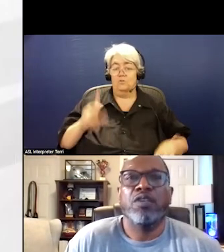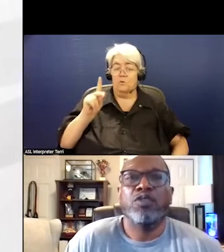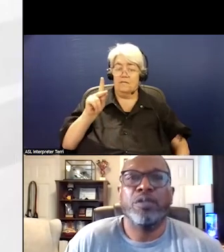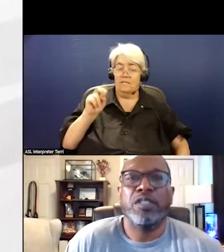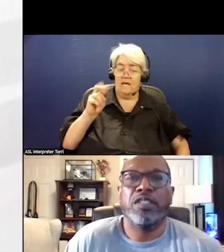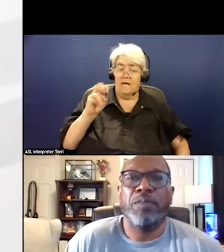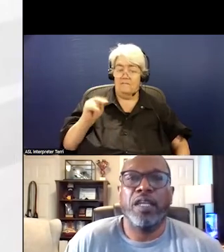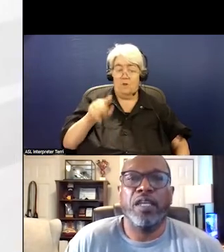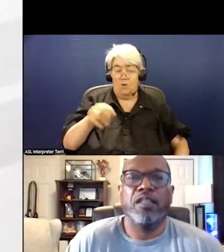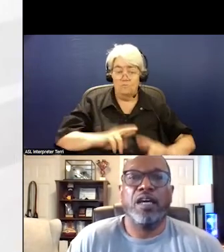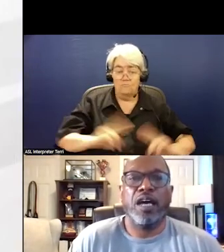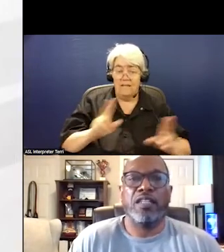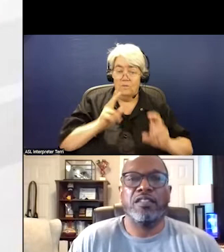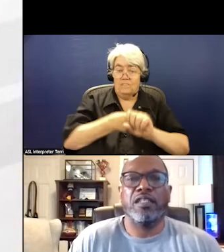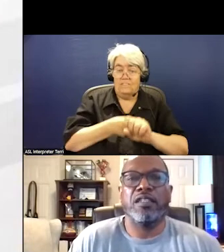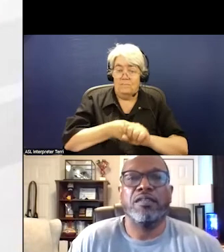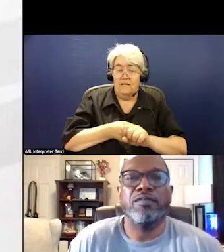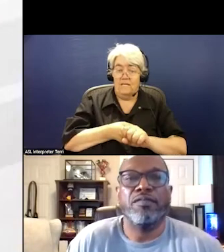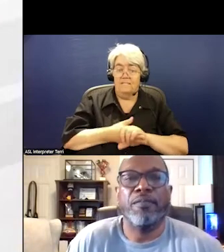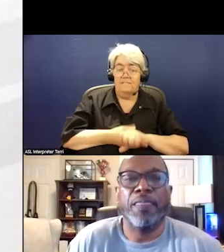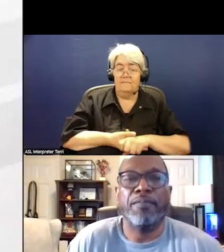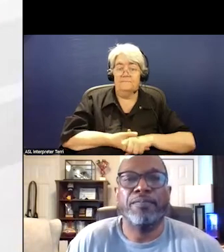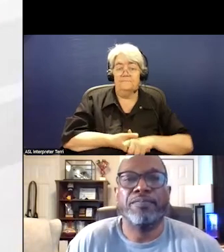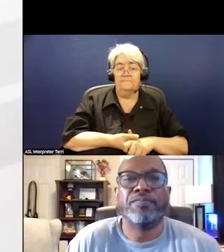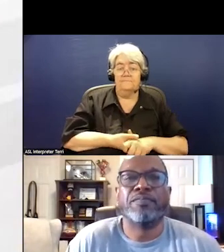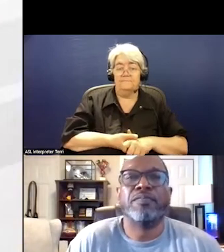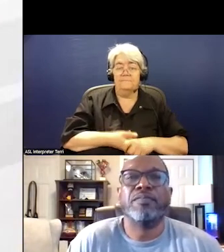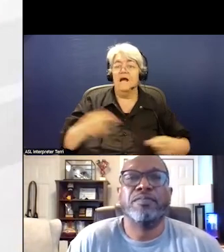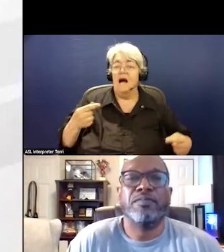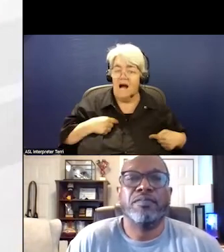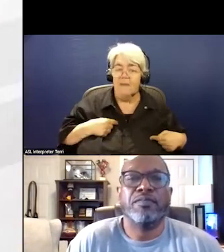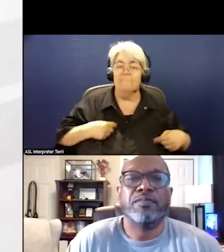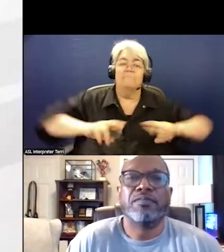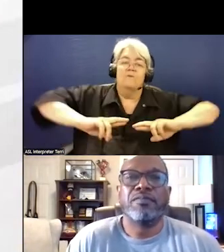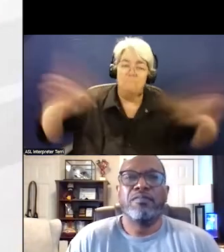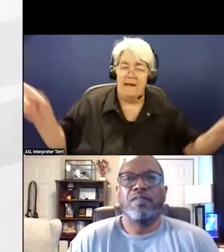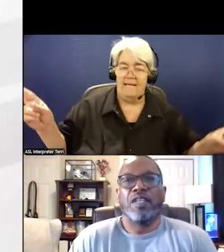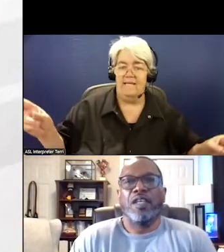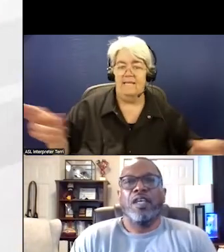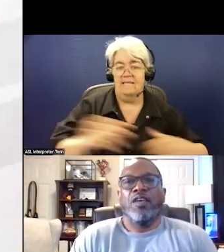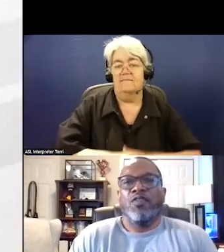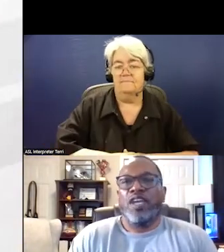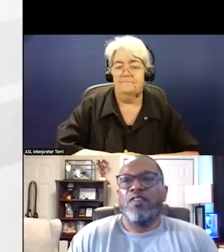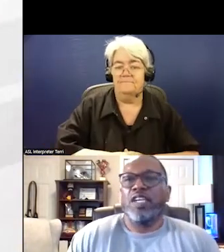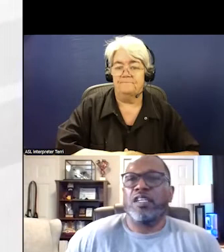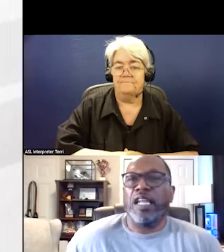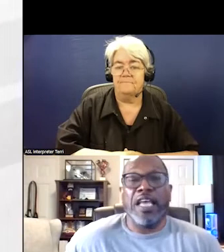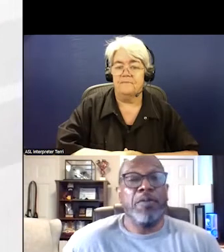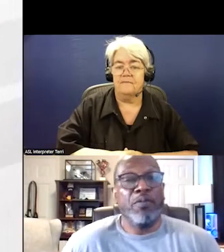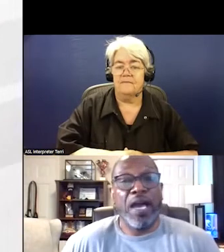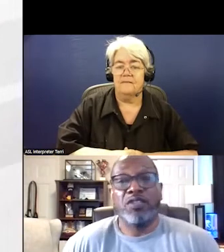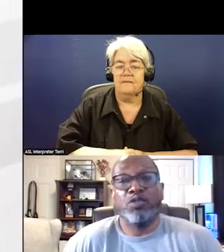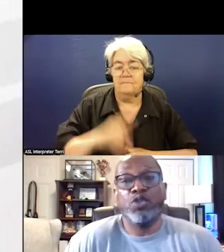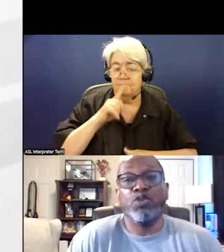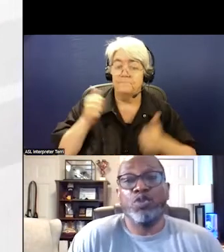ready to participate in the hot seat? I am, Mr. Armstrong. Very good. And